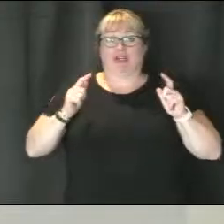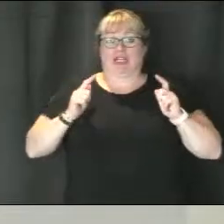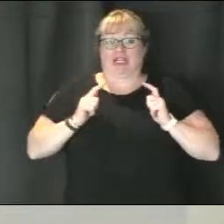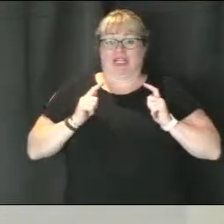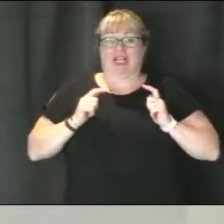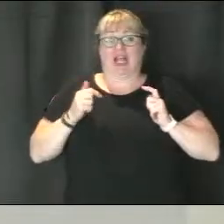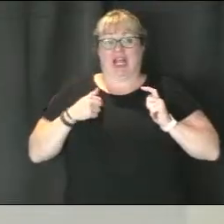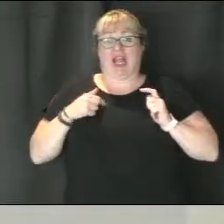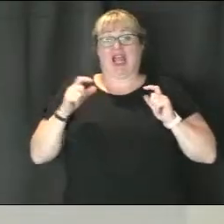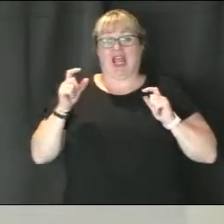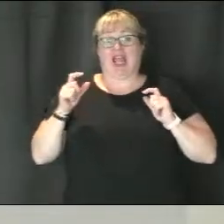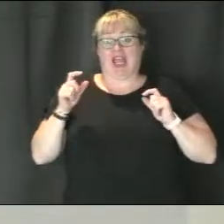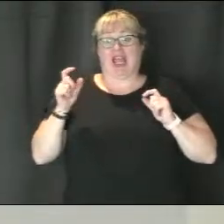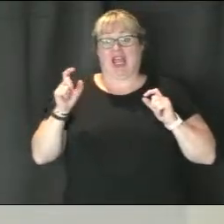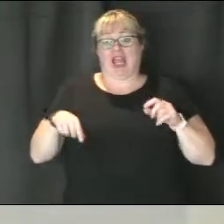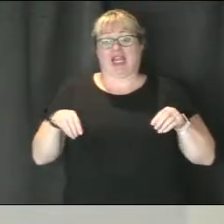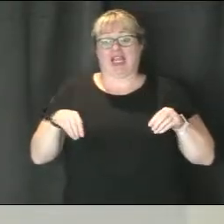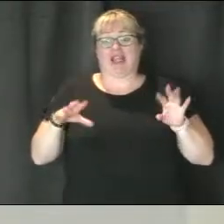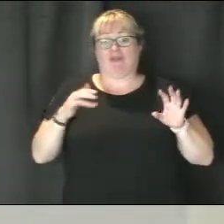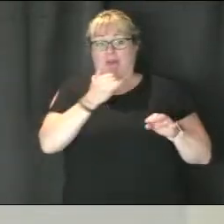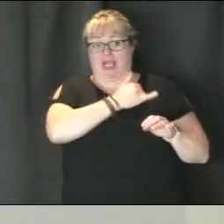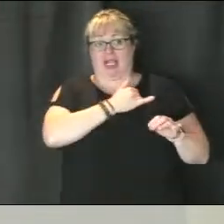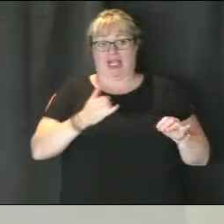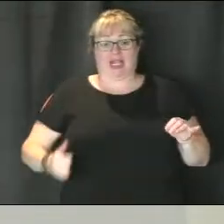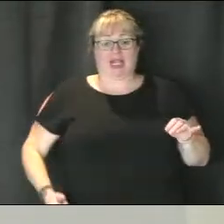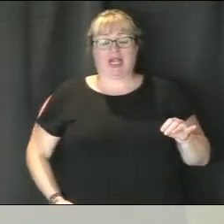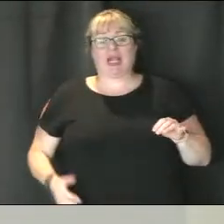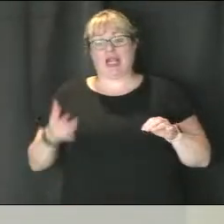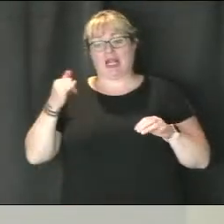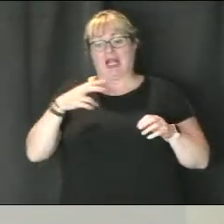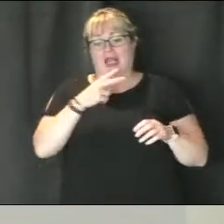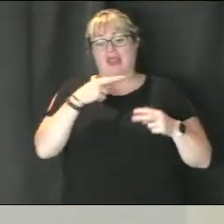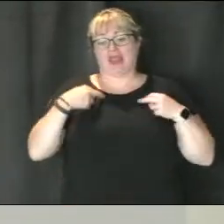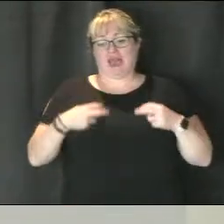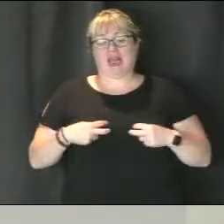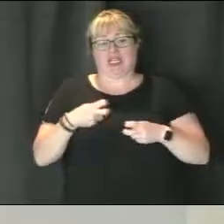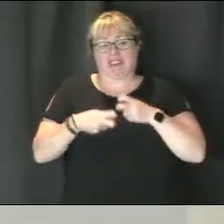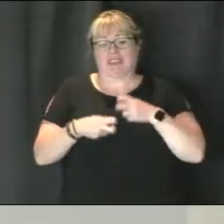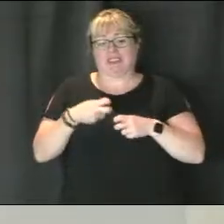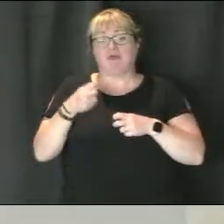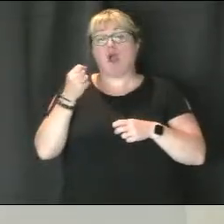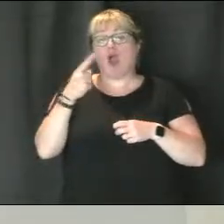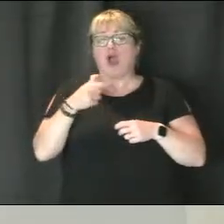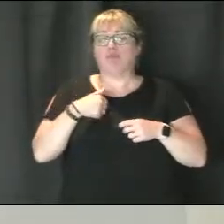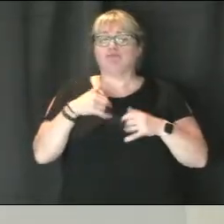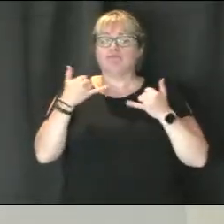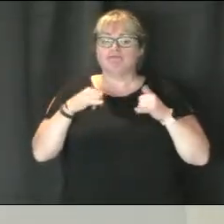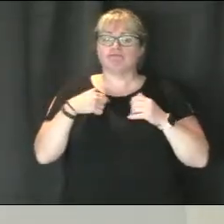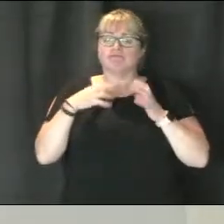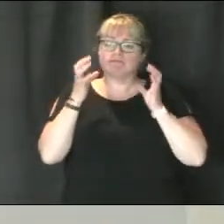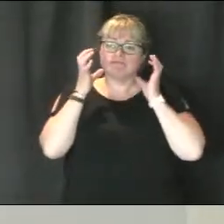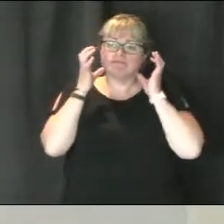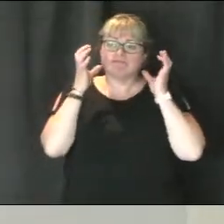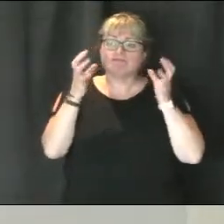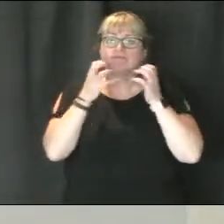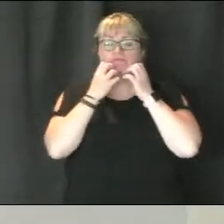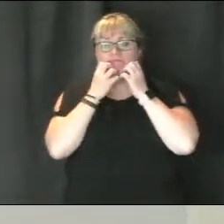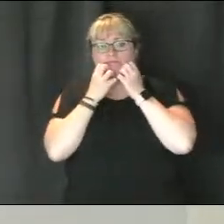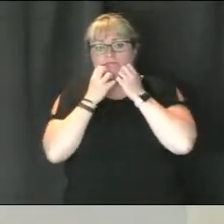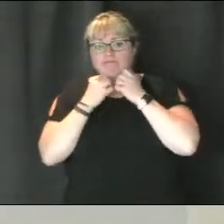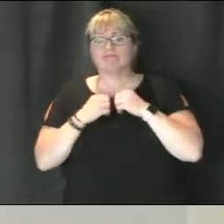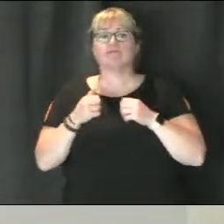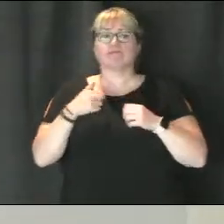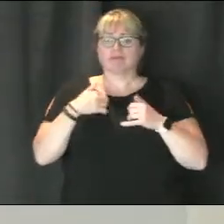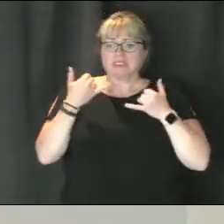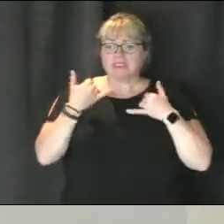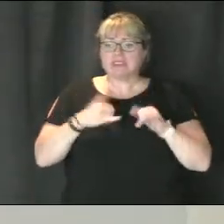my council because of health issues, but I'm still a very passionate person, you know, and I'm still good at